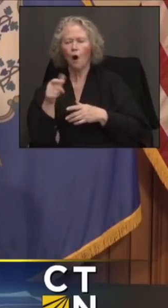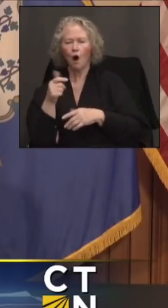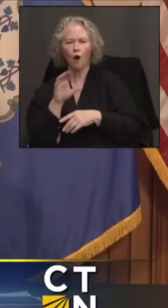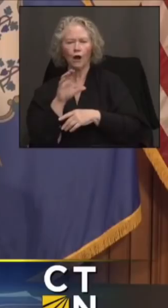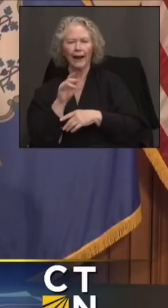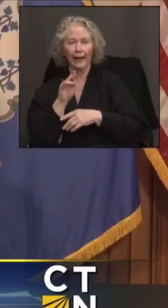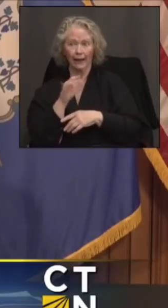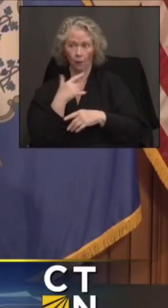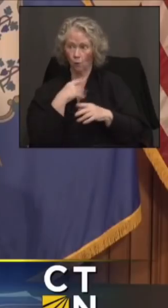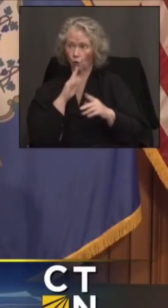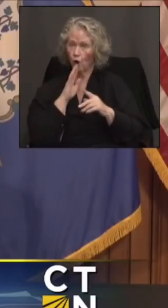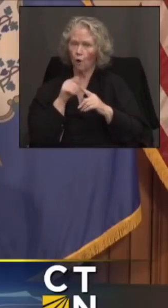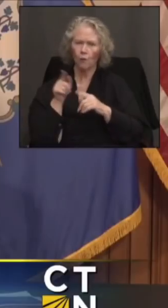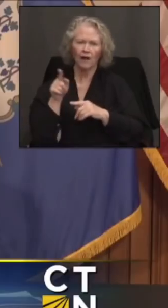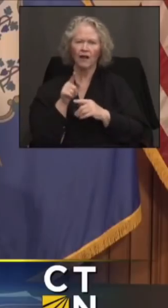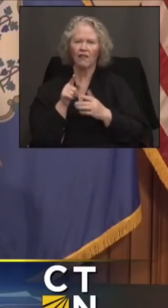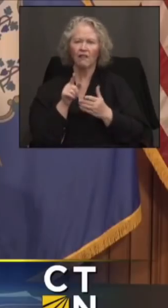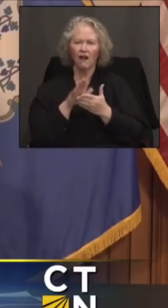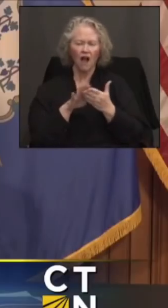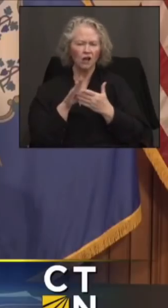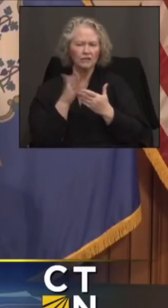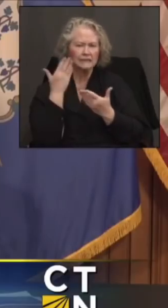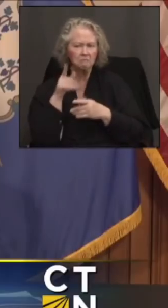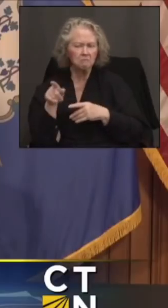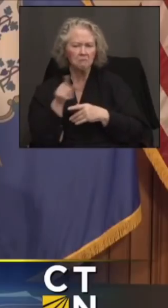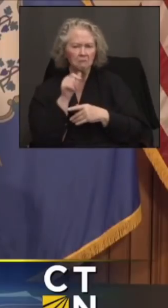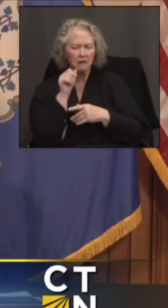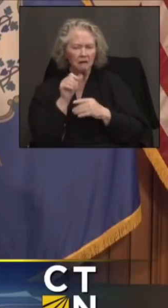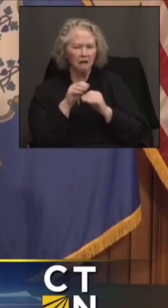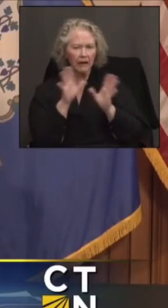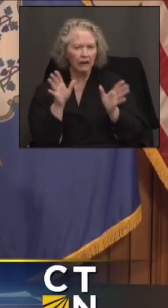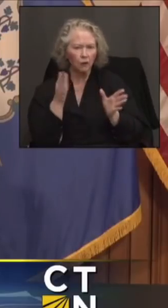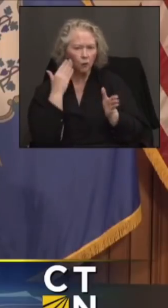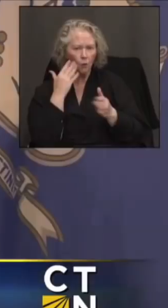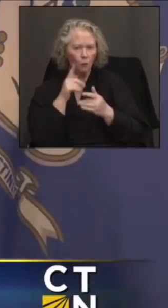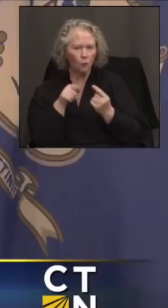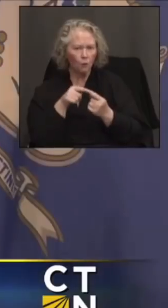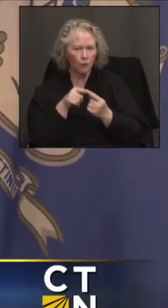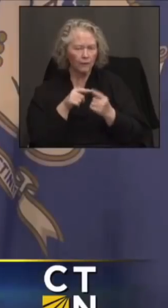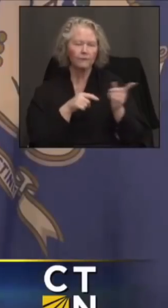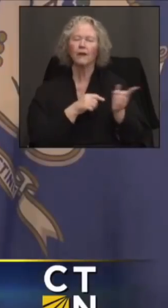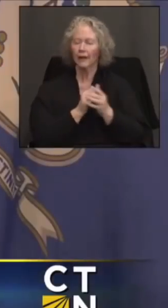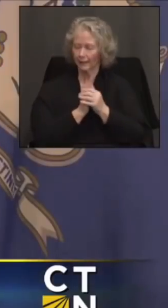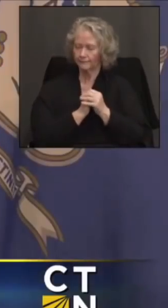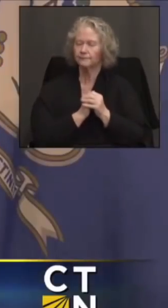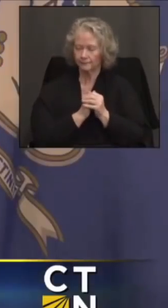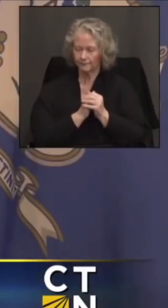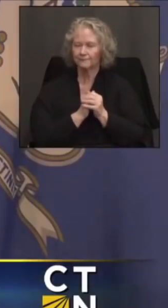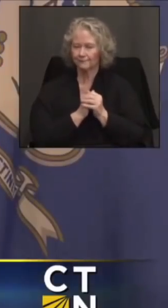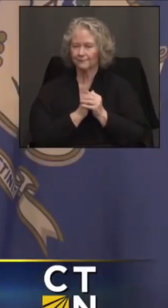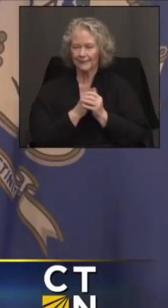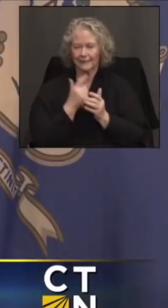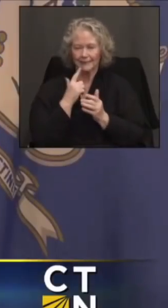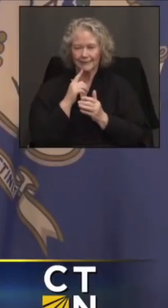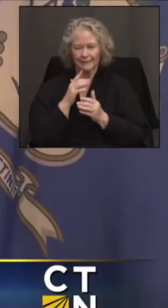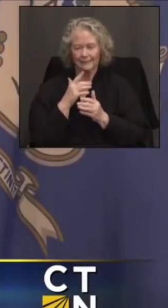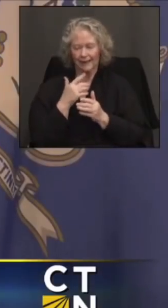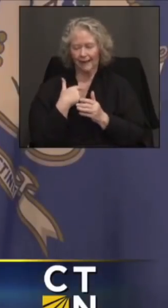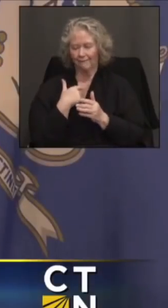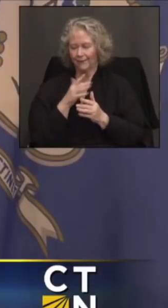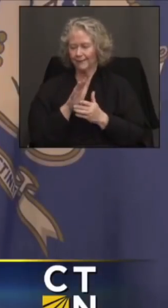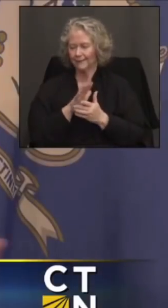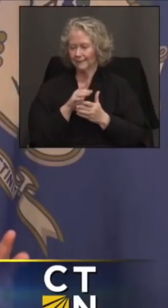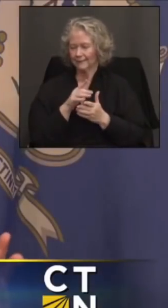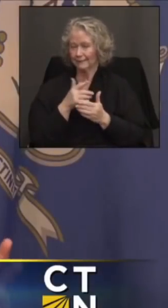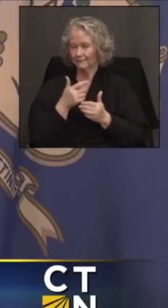to colleges, they seem to still be a little bit hazy on those details. Yeah, it's going to take another, week or two, I think, Emily. And